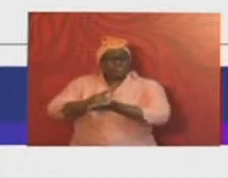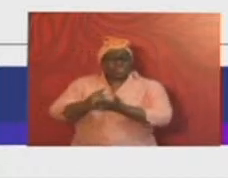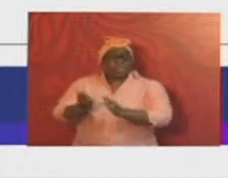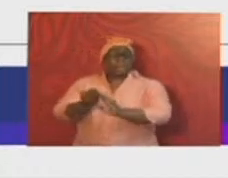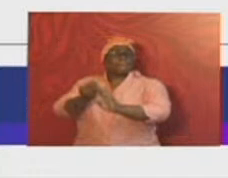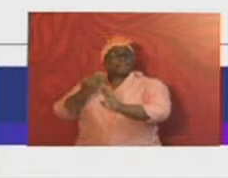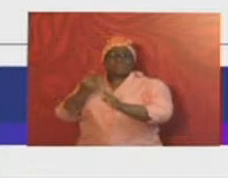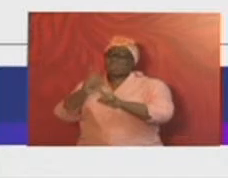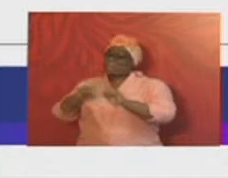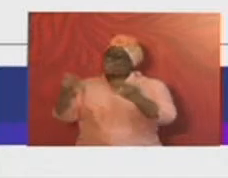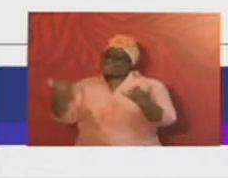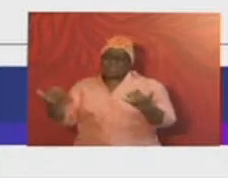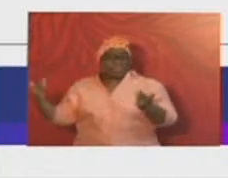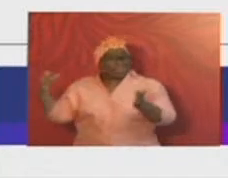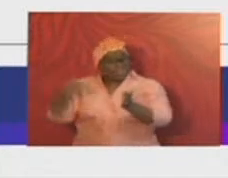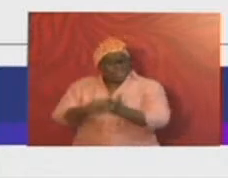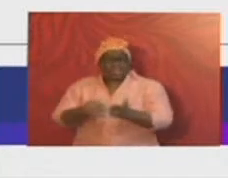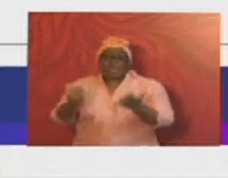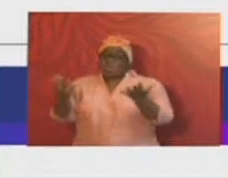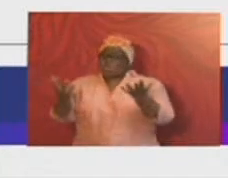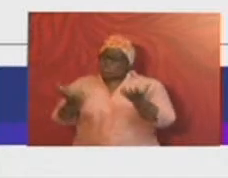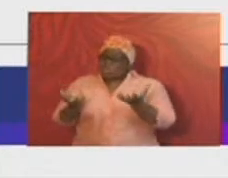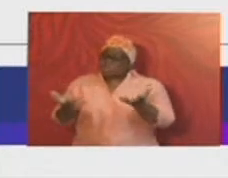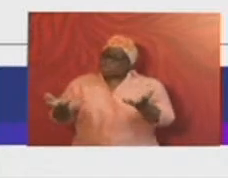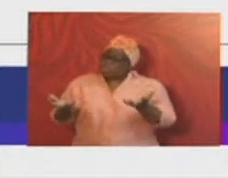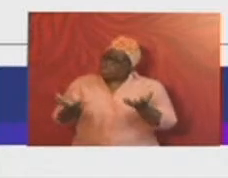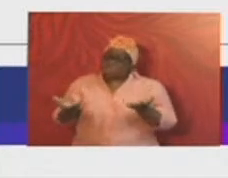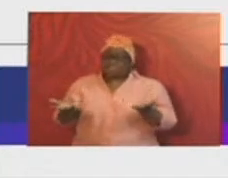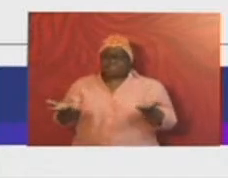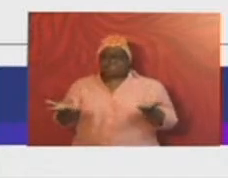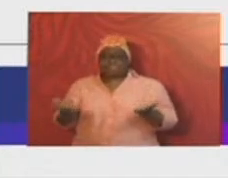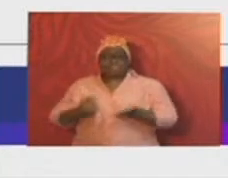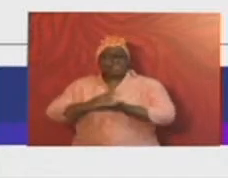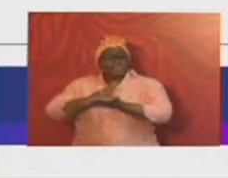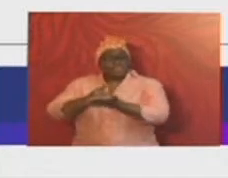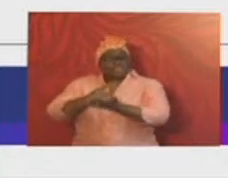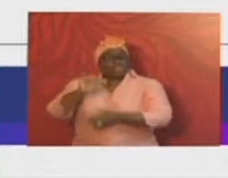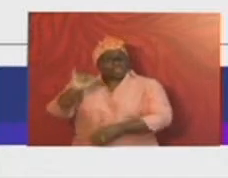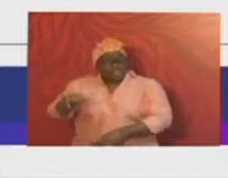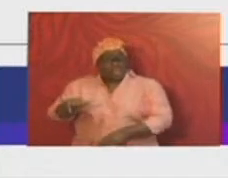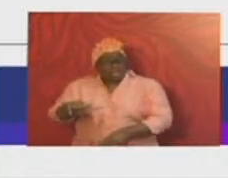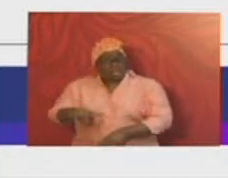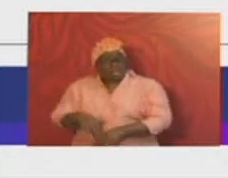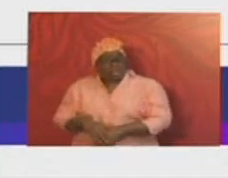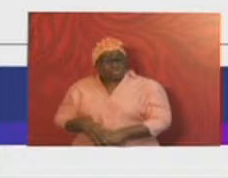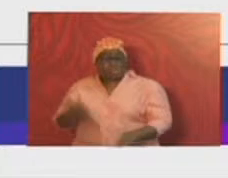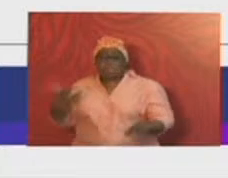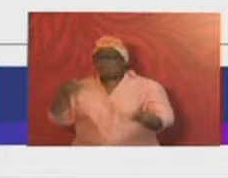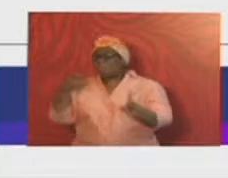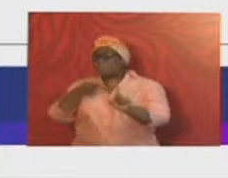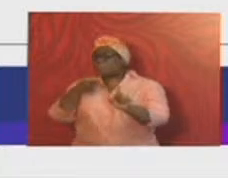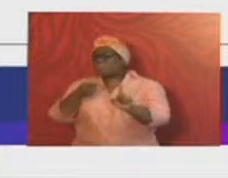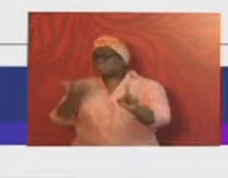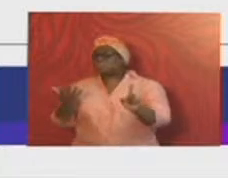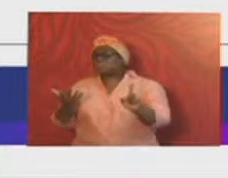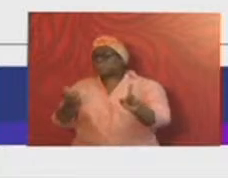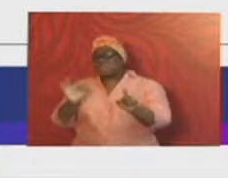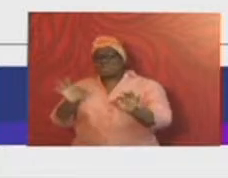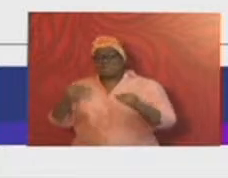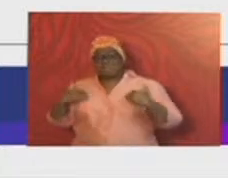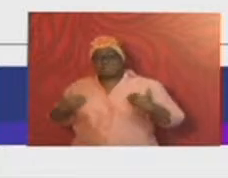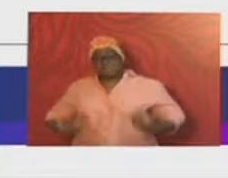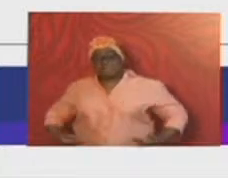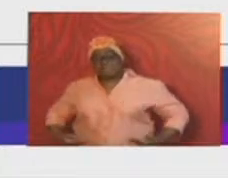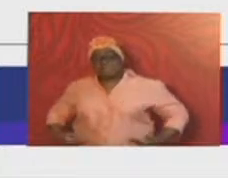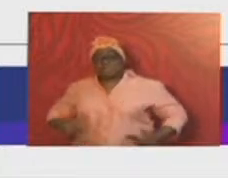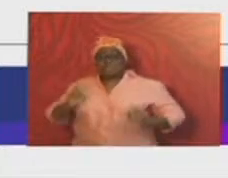back again because the point that, okay, if as a parent I give permission for my kid